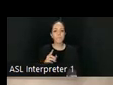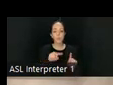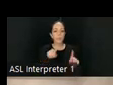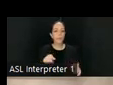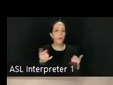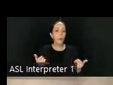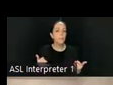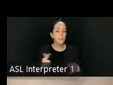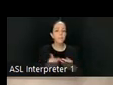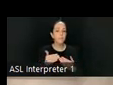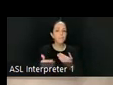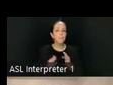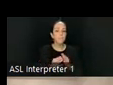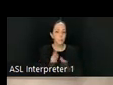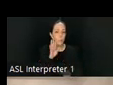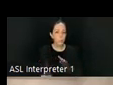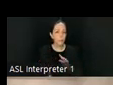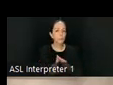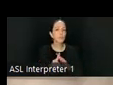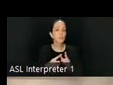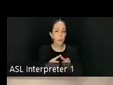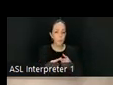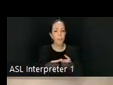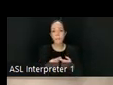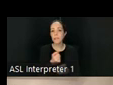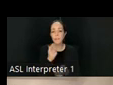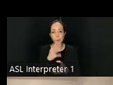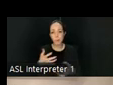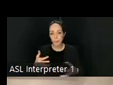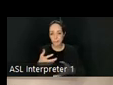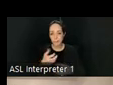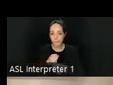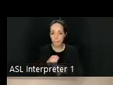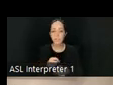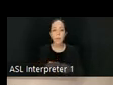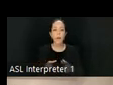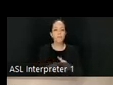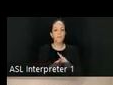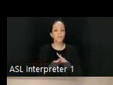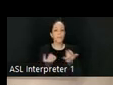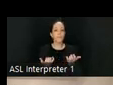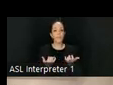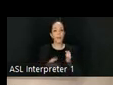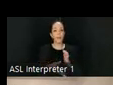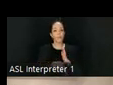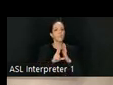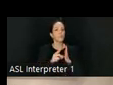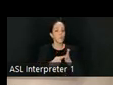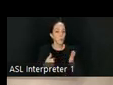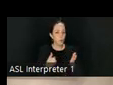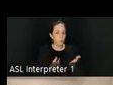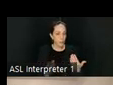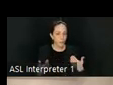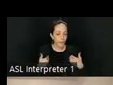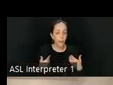surely make it at the next meeting, and we'll have things consolidated by then. But I think as a starting point, we could go through what we have now and kind of get the